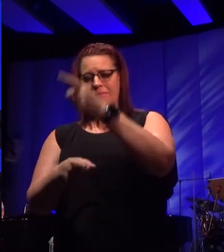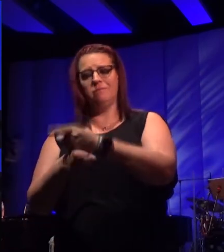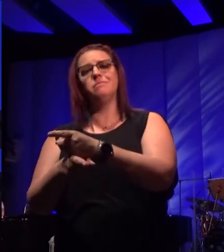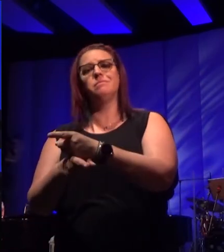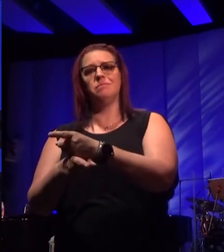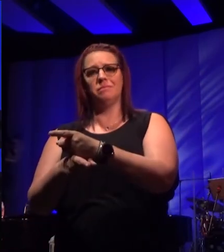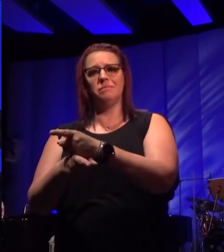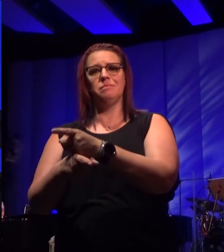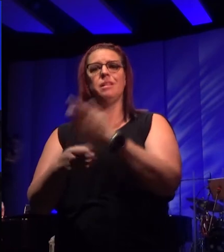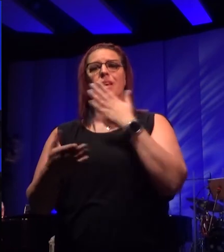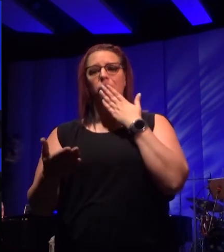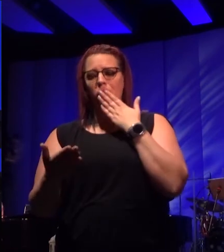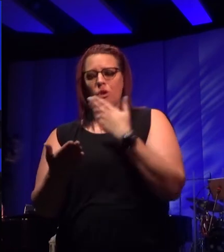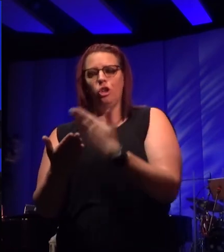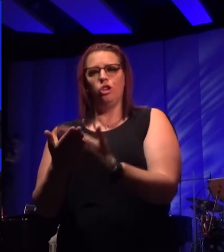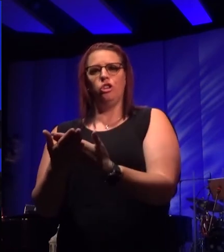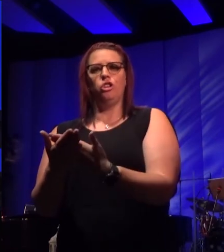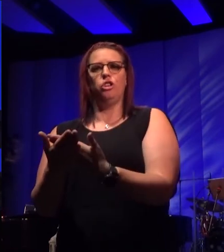righteousness